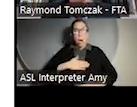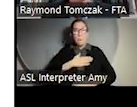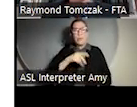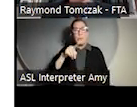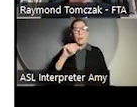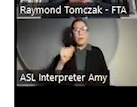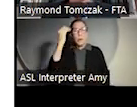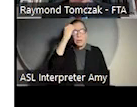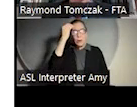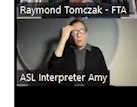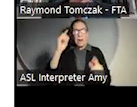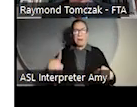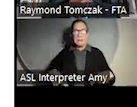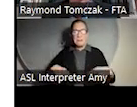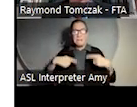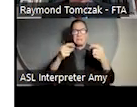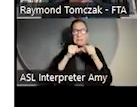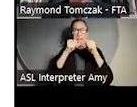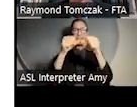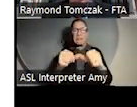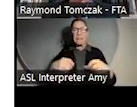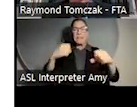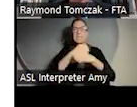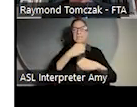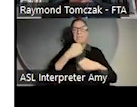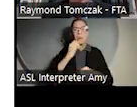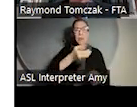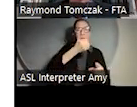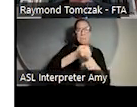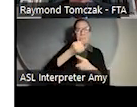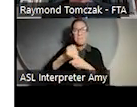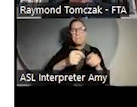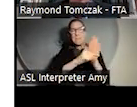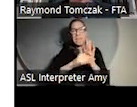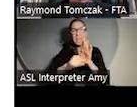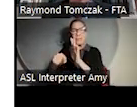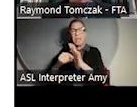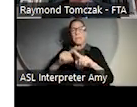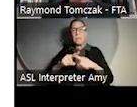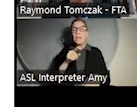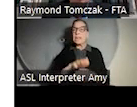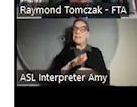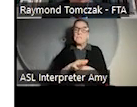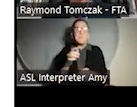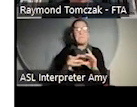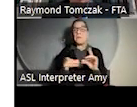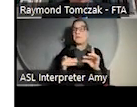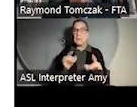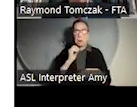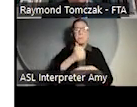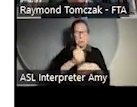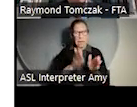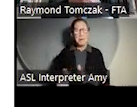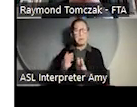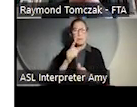that the years-long construction project will have adverse impacts on surrounding properties, but it's not enough to say a plan will be made in the future